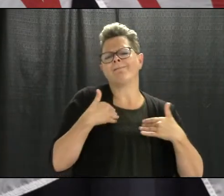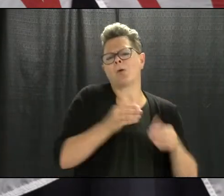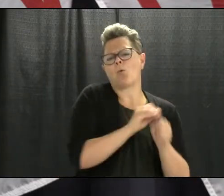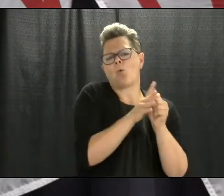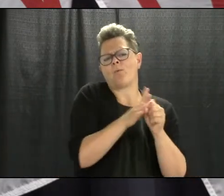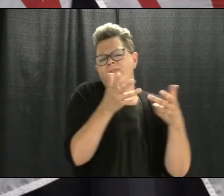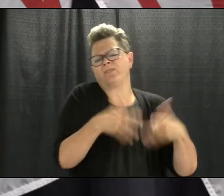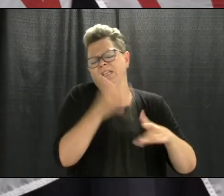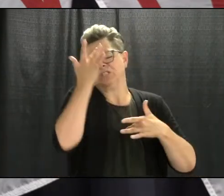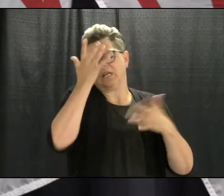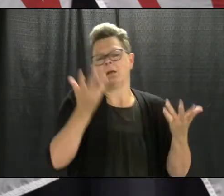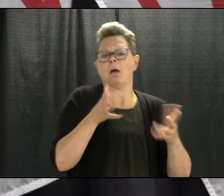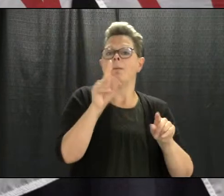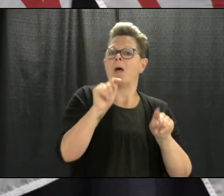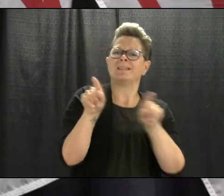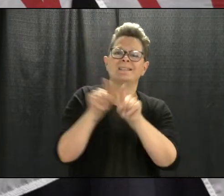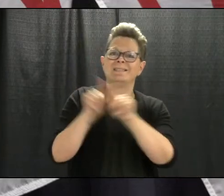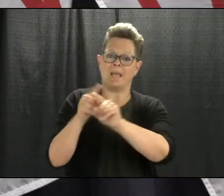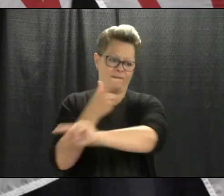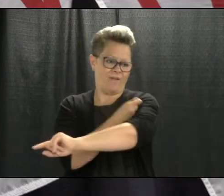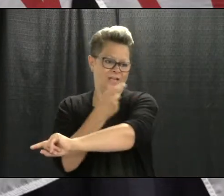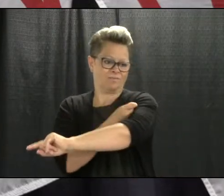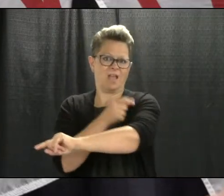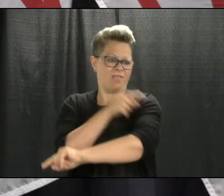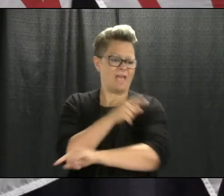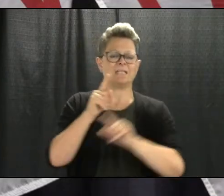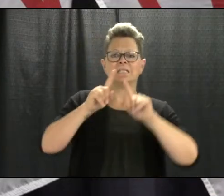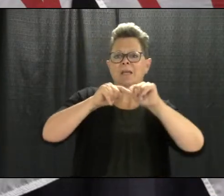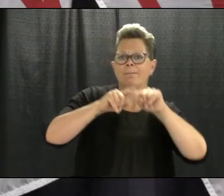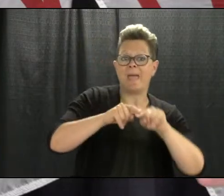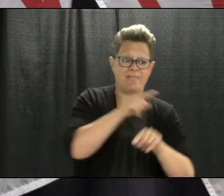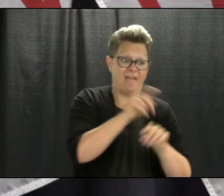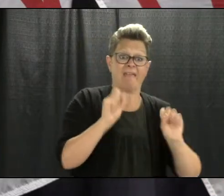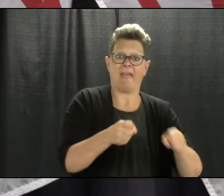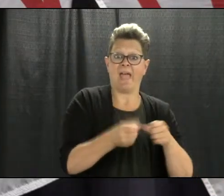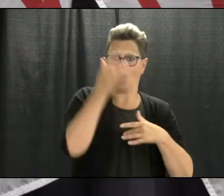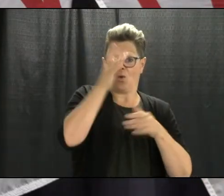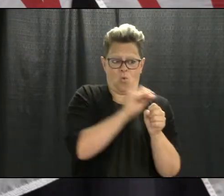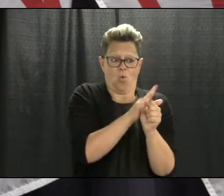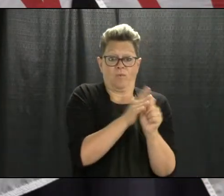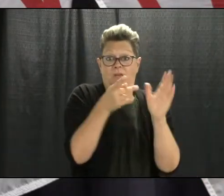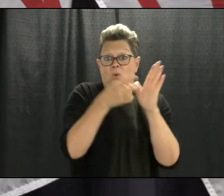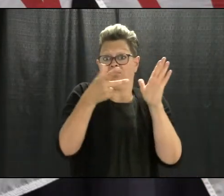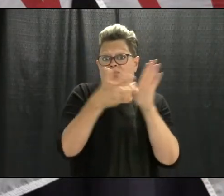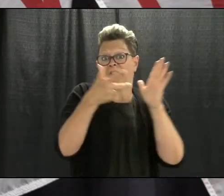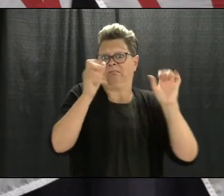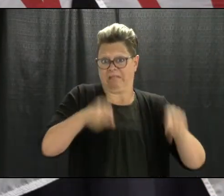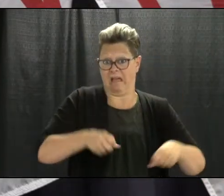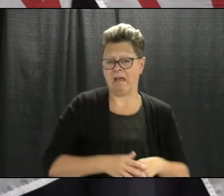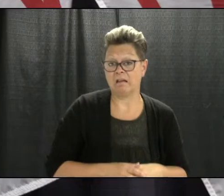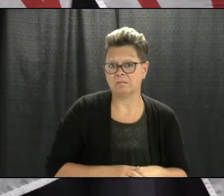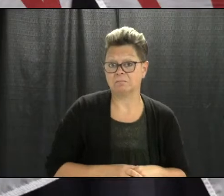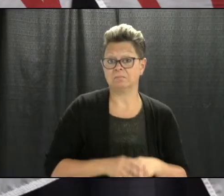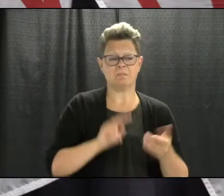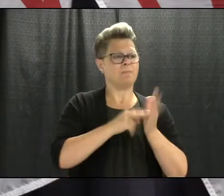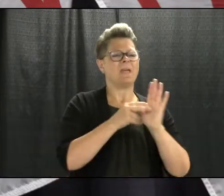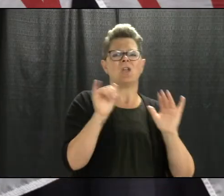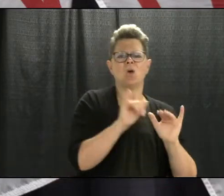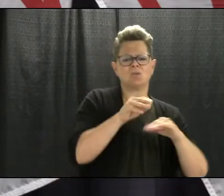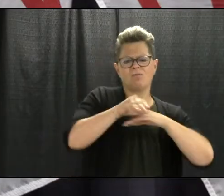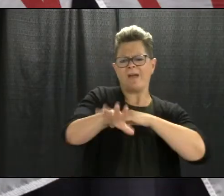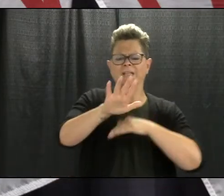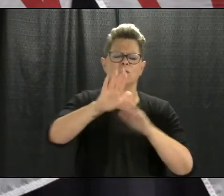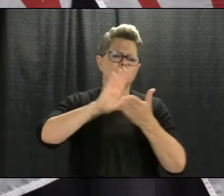But we know, just like the vaccine, unfortunately, that's a waning immunity, right? So they can get infected again. So it also affects, you know, school,